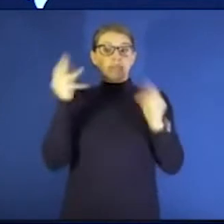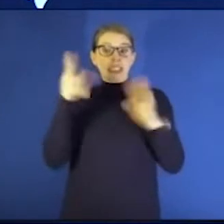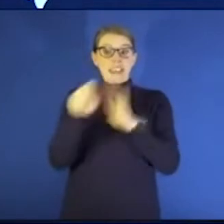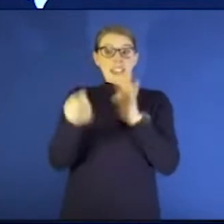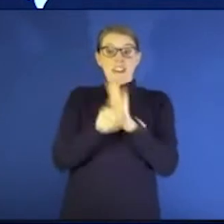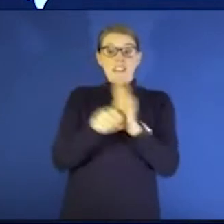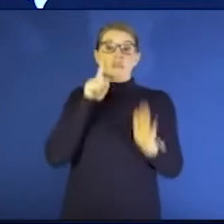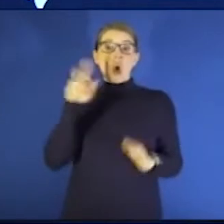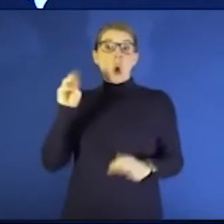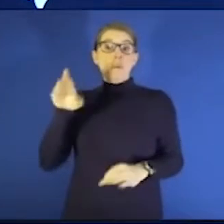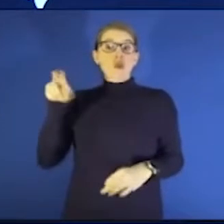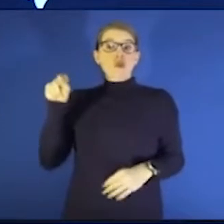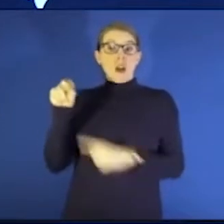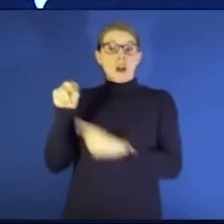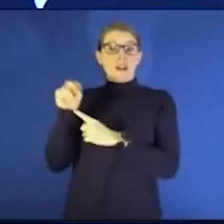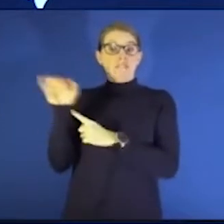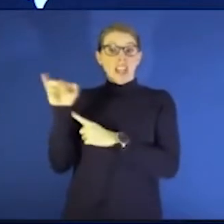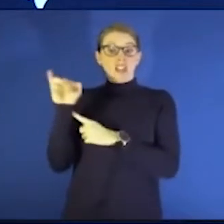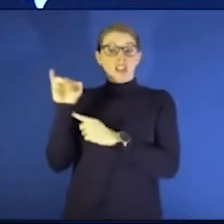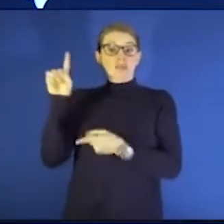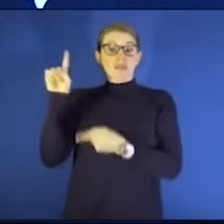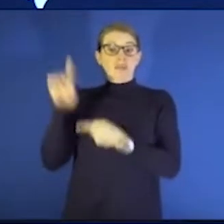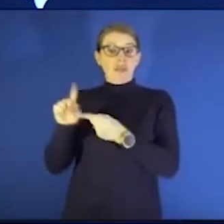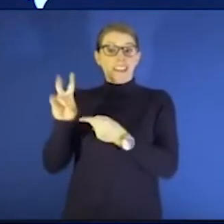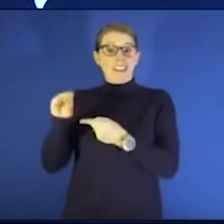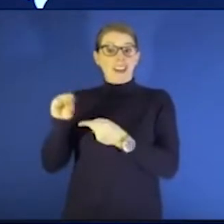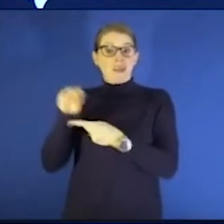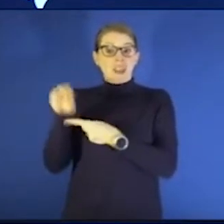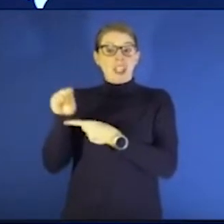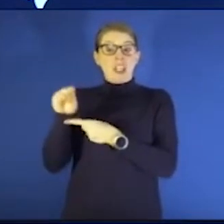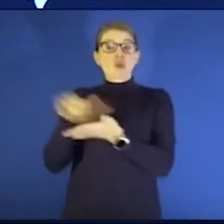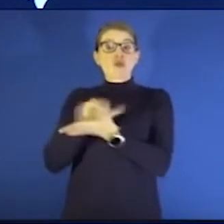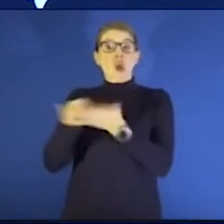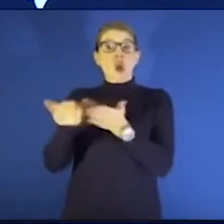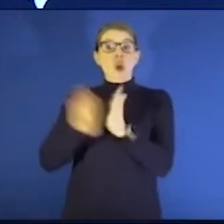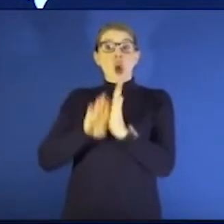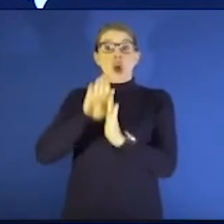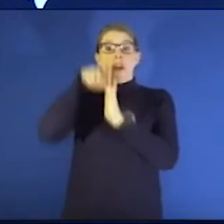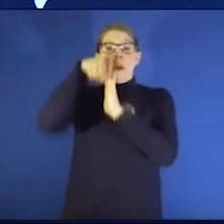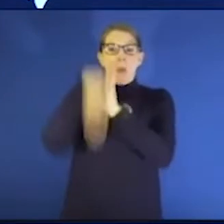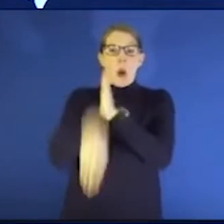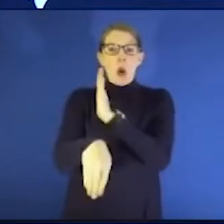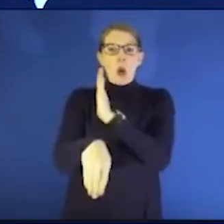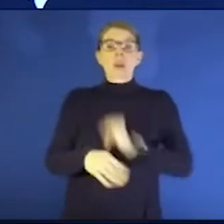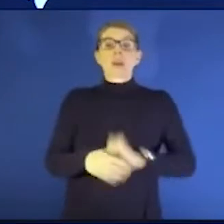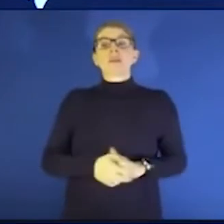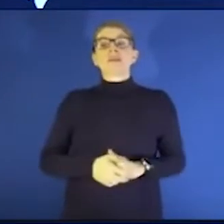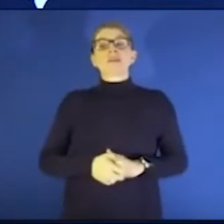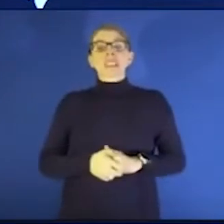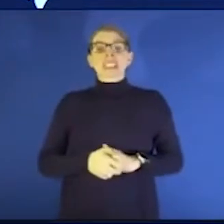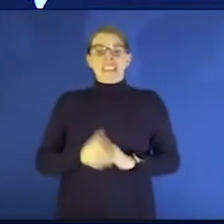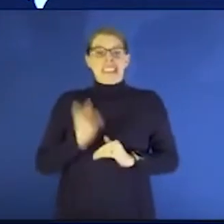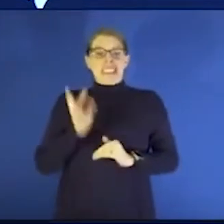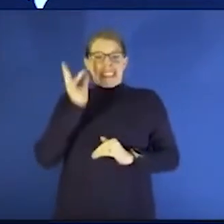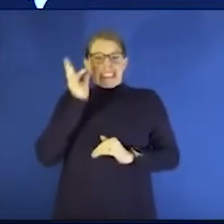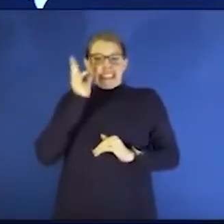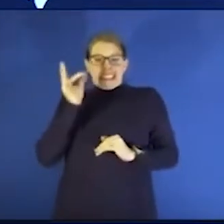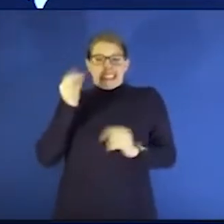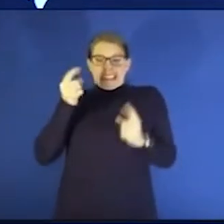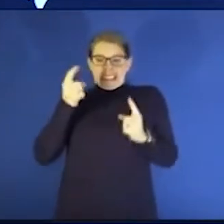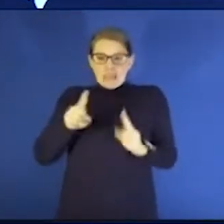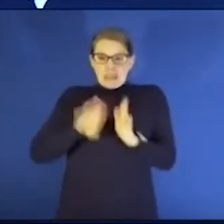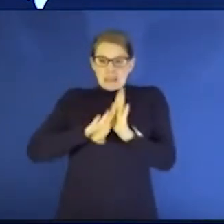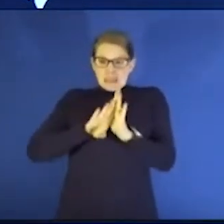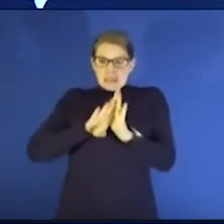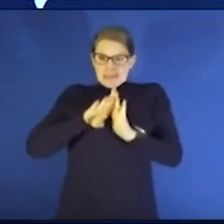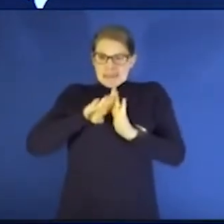by 75%. Up in New York, look at their curves. They have plummeted. We are on the precipice of the plummet, which is really the side you want to be on,